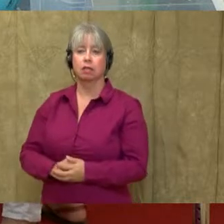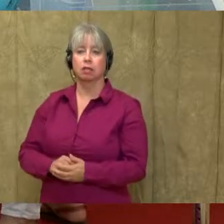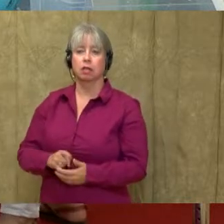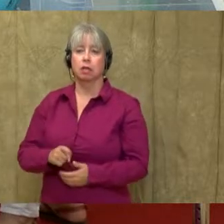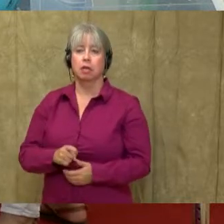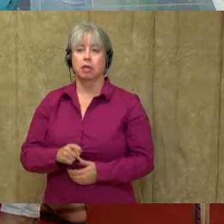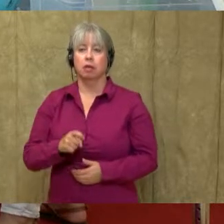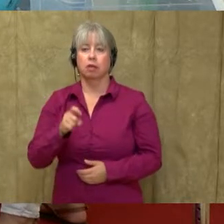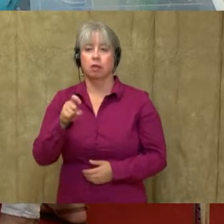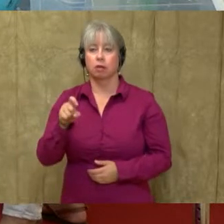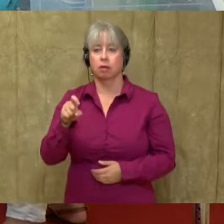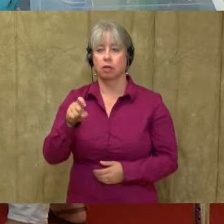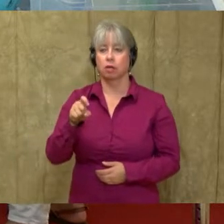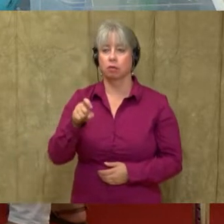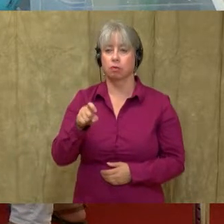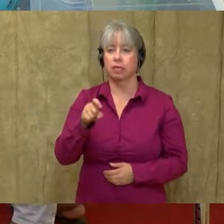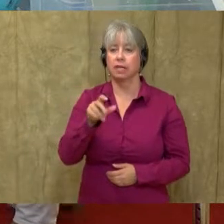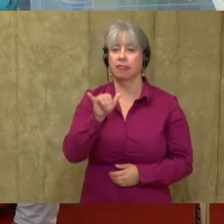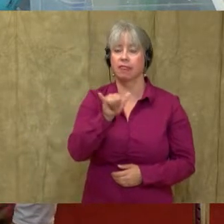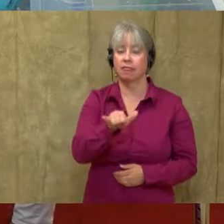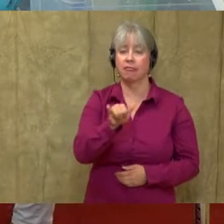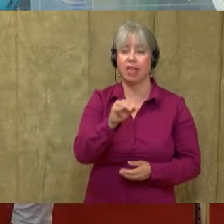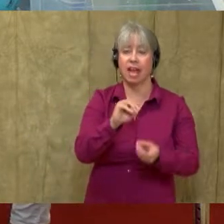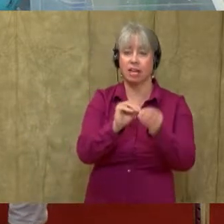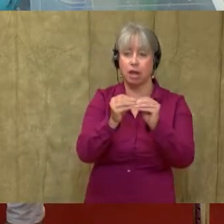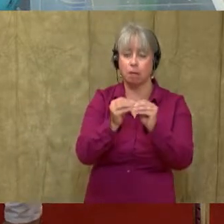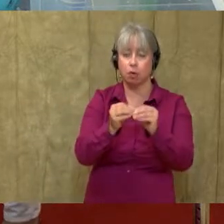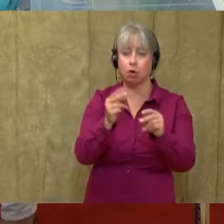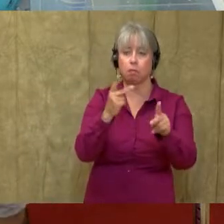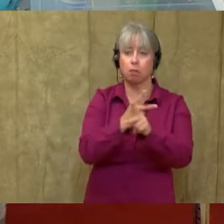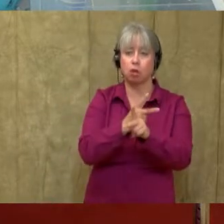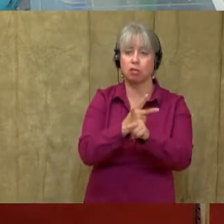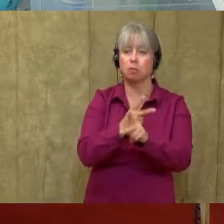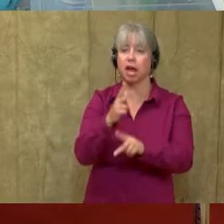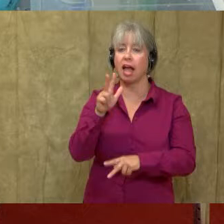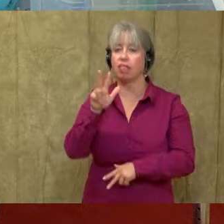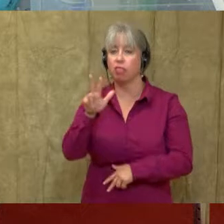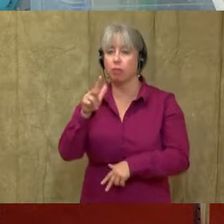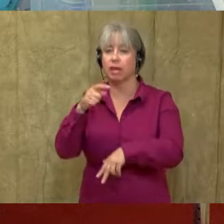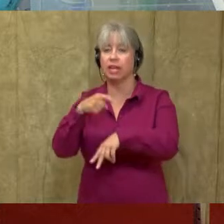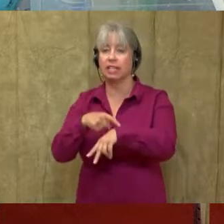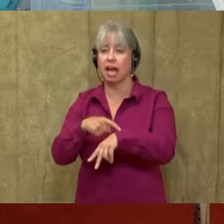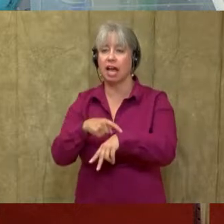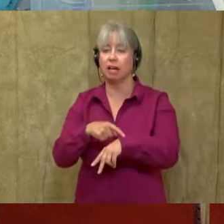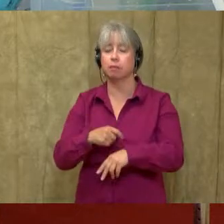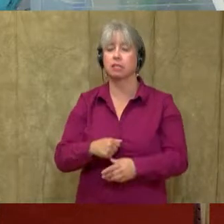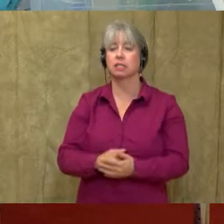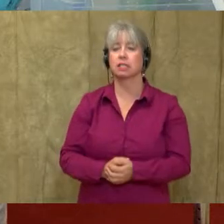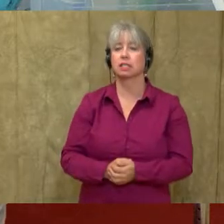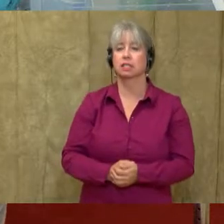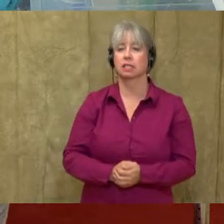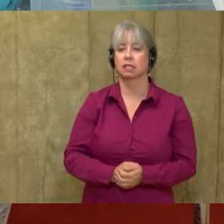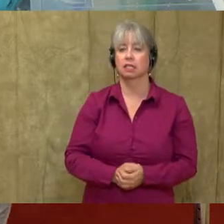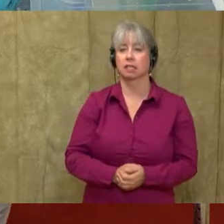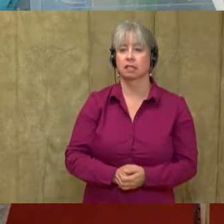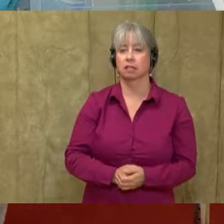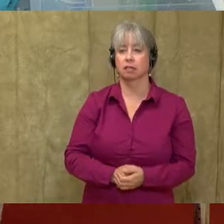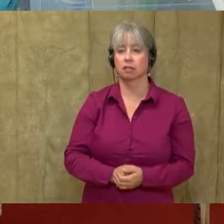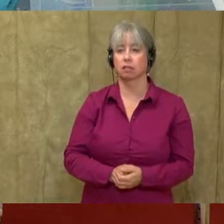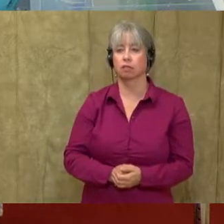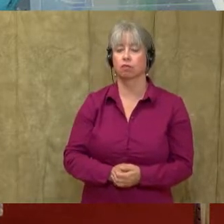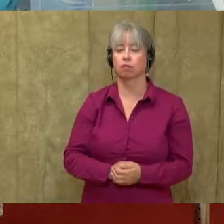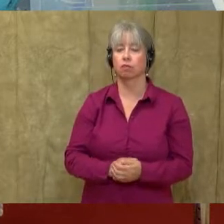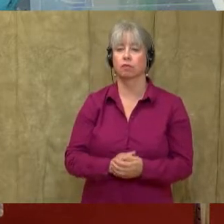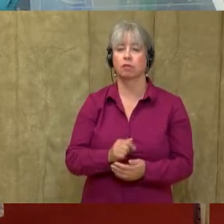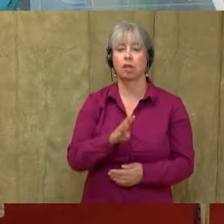have to multiply it 3 times, okay? And then we have to, so I'm going to do that on a calculator for you. So we need